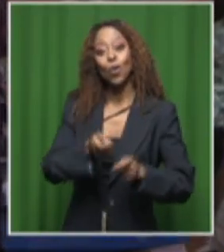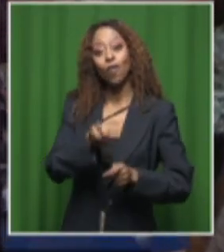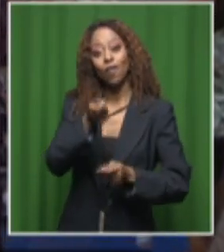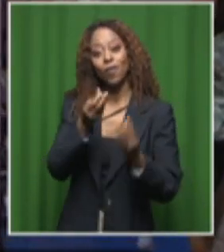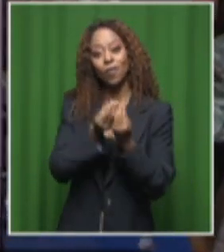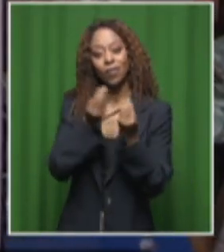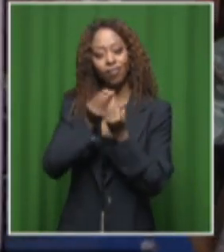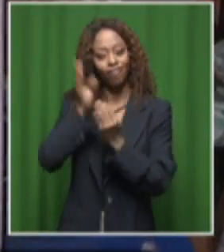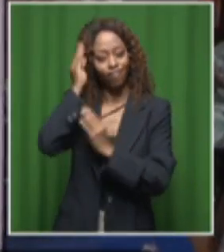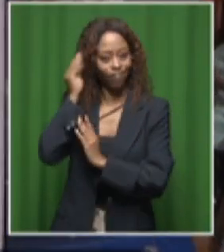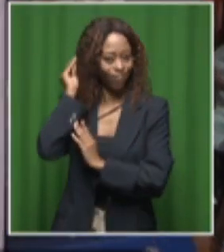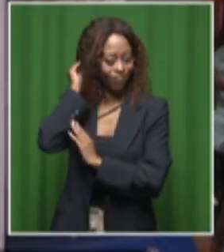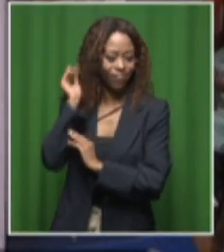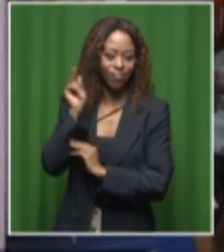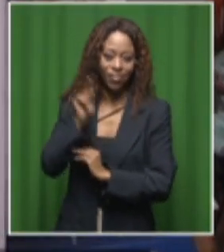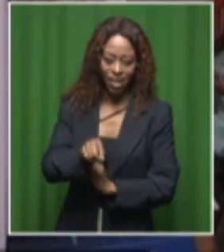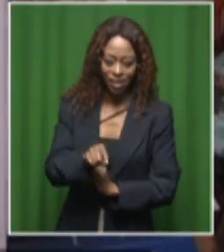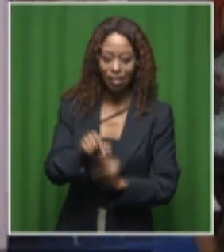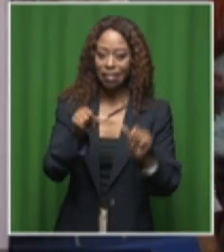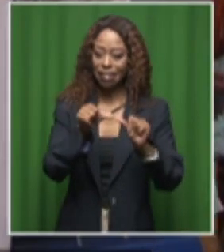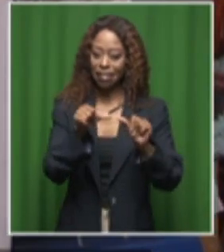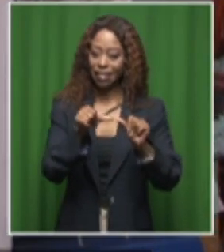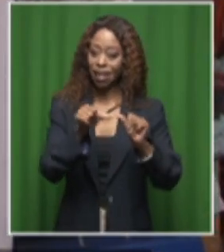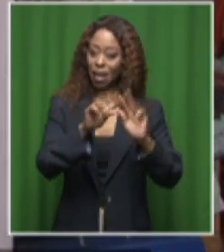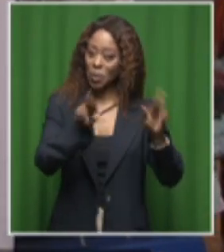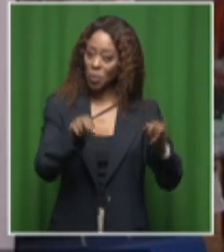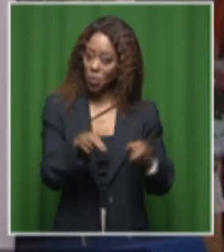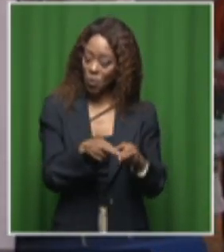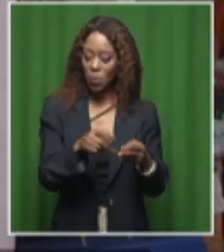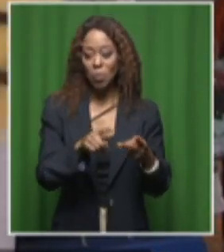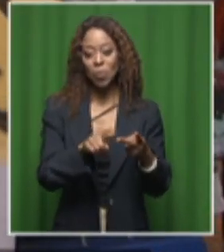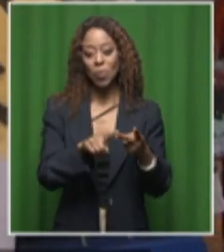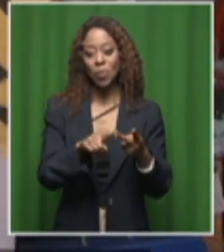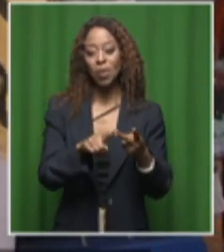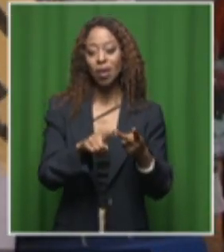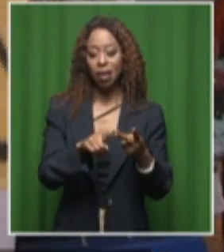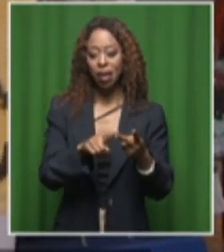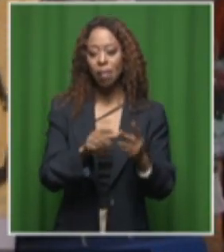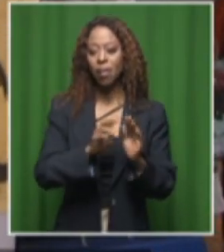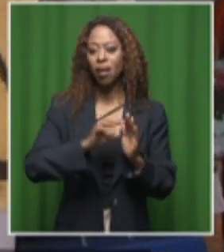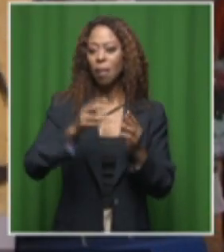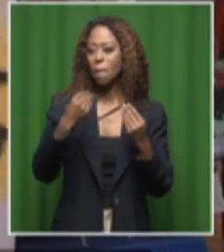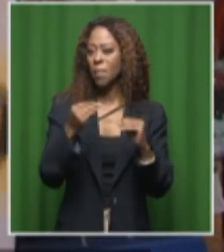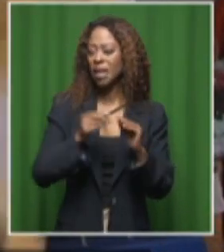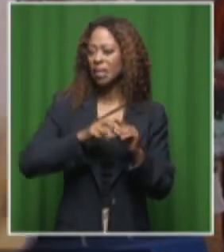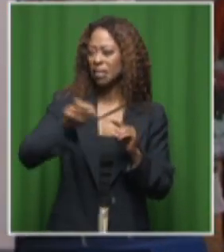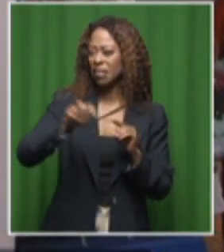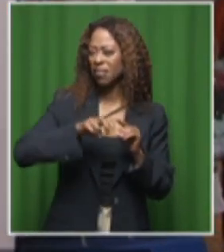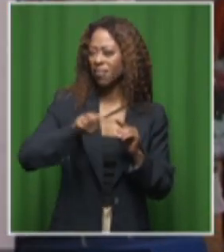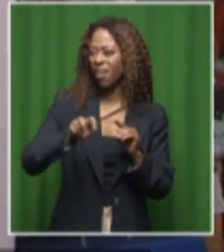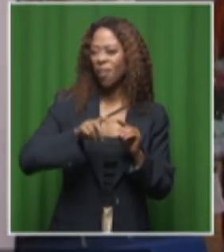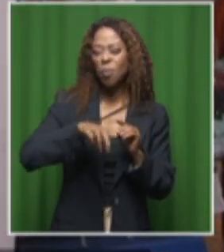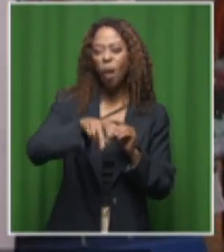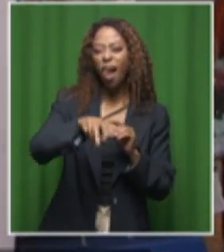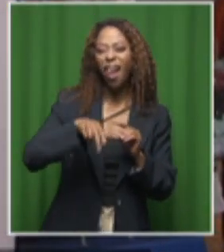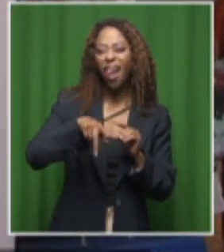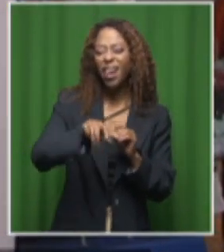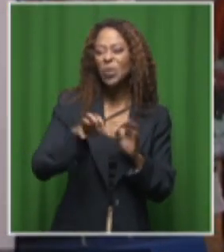to keep in mind. Consider the size of the room and the traffic in which the area where the rug will be